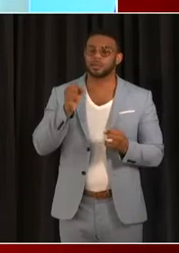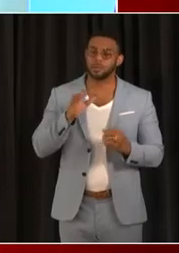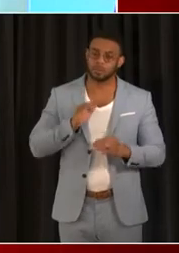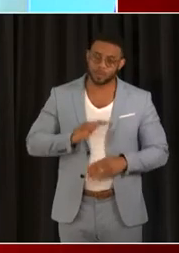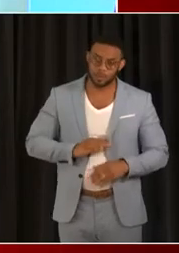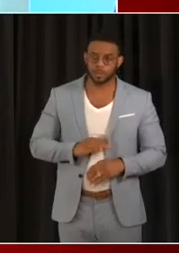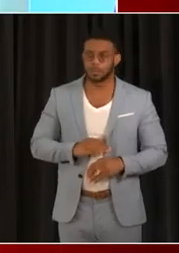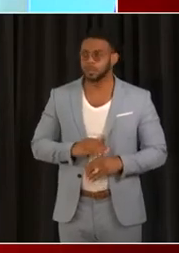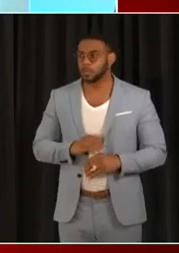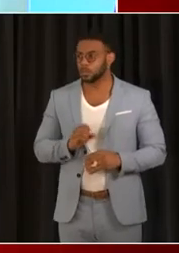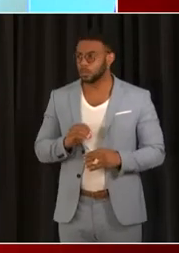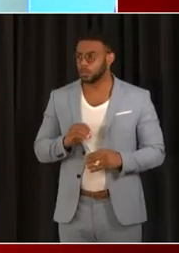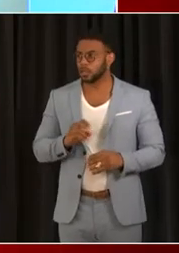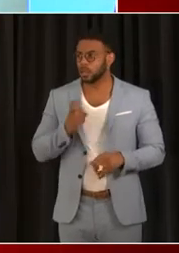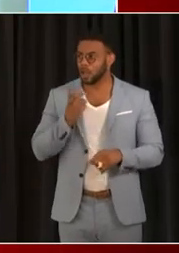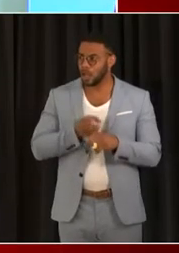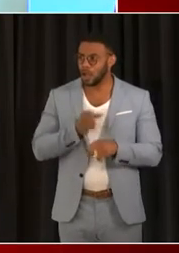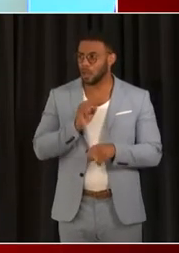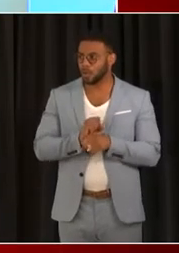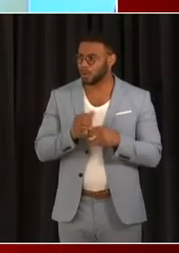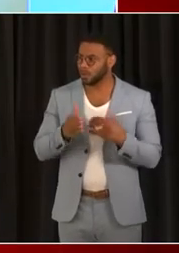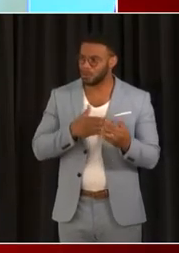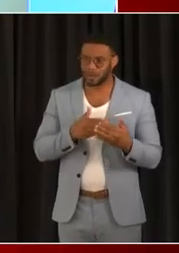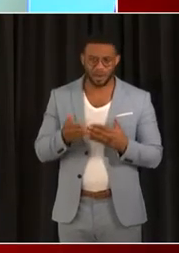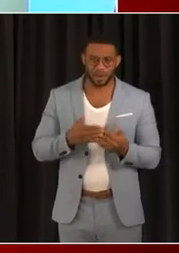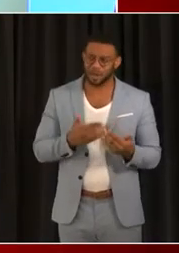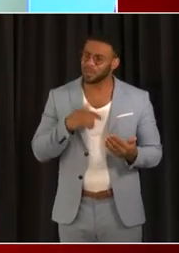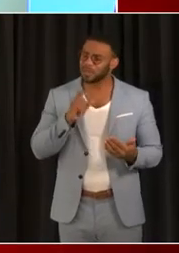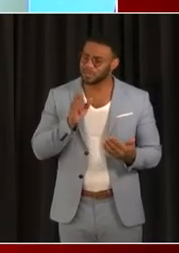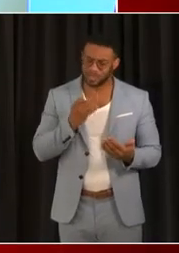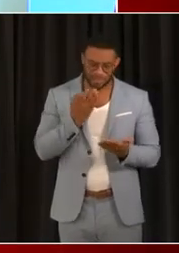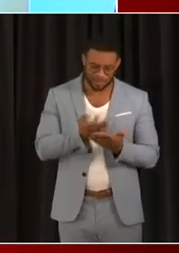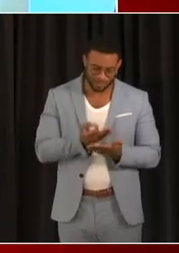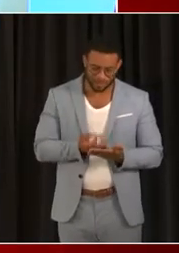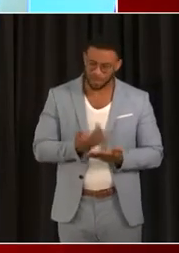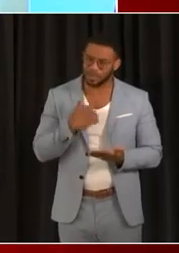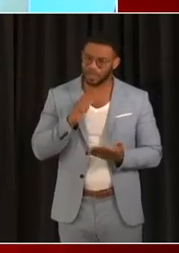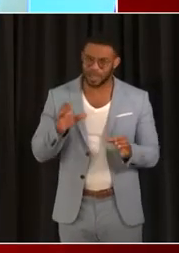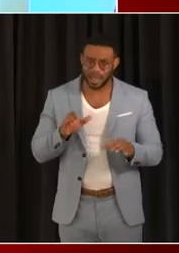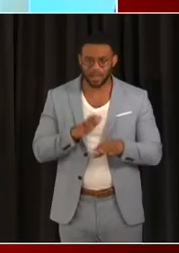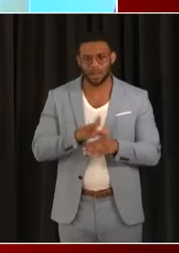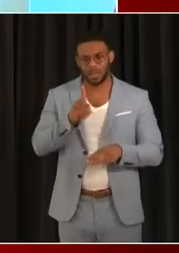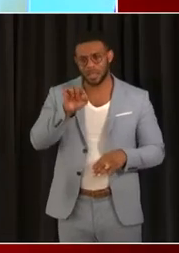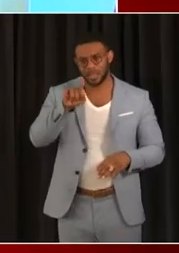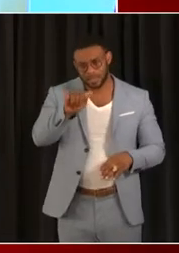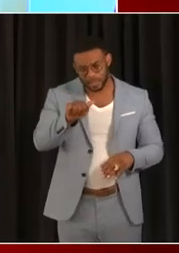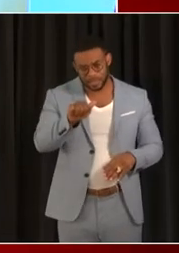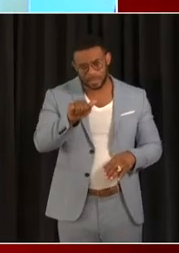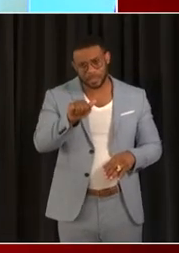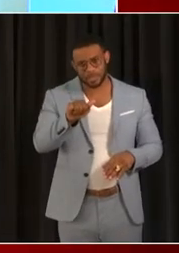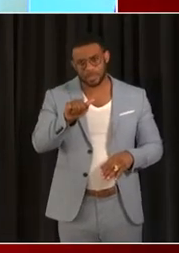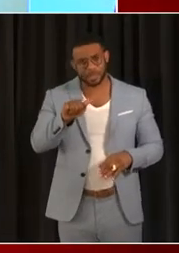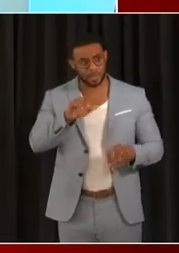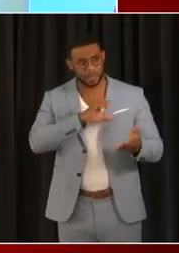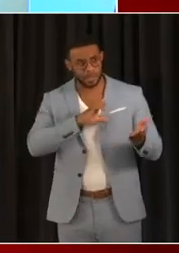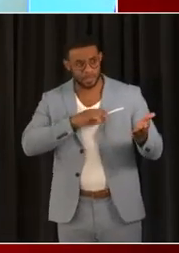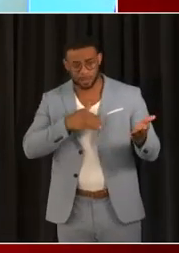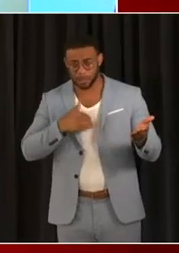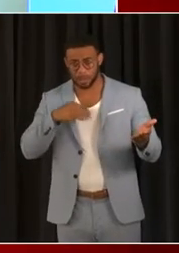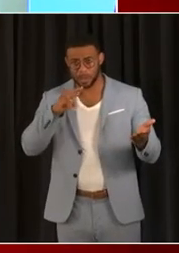easier. It's hard work regardless, but we need the facts, we need to act on the data. But